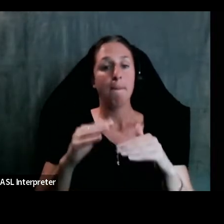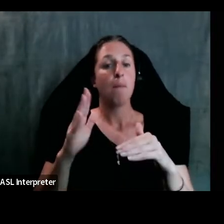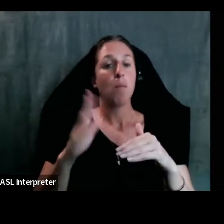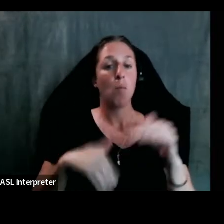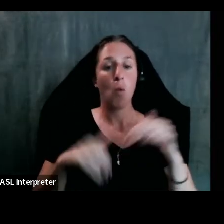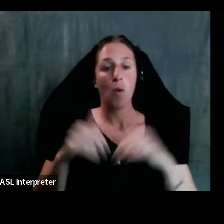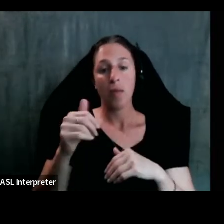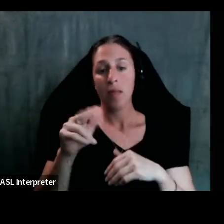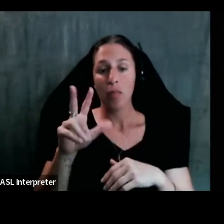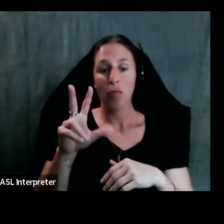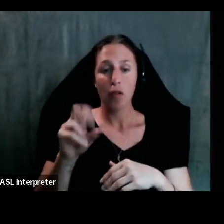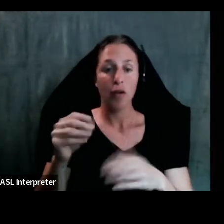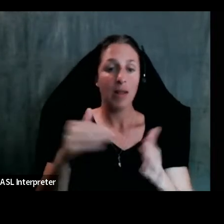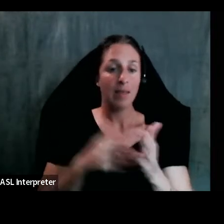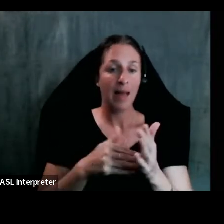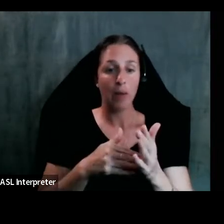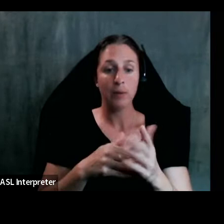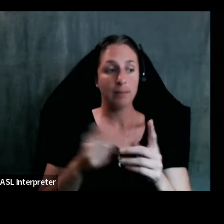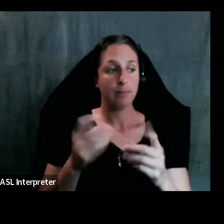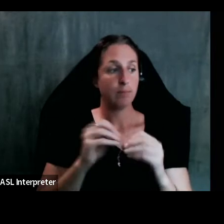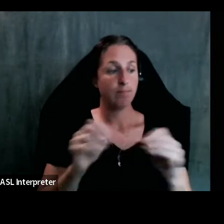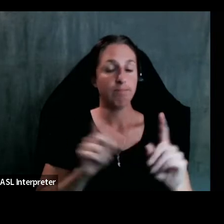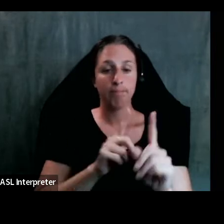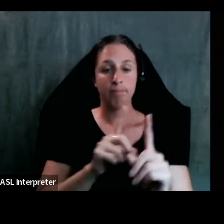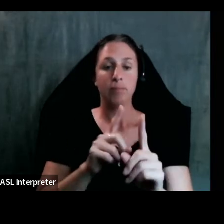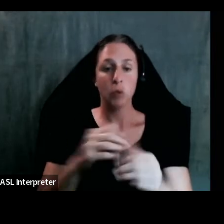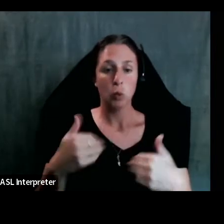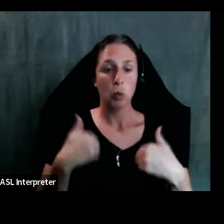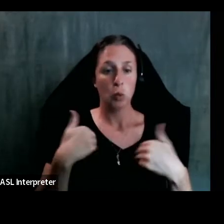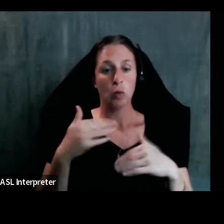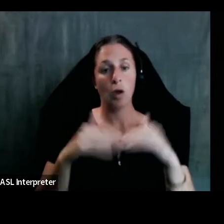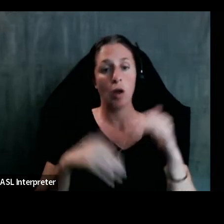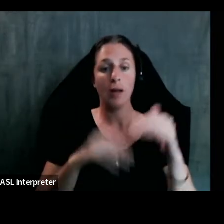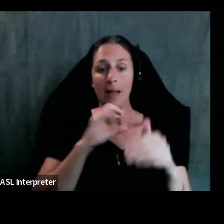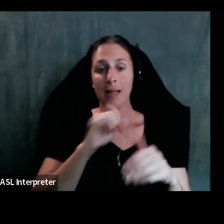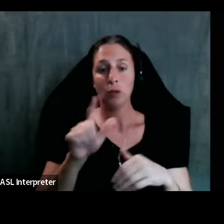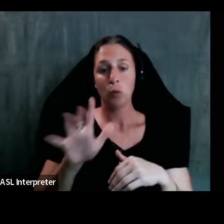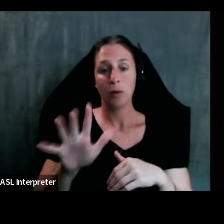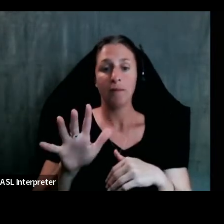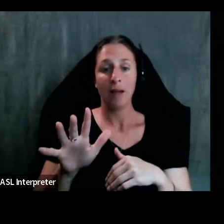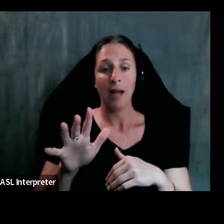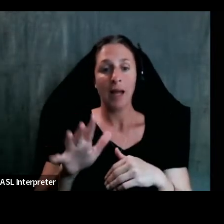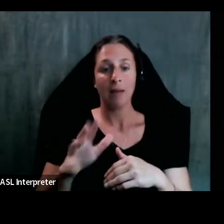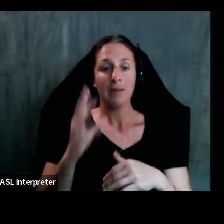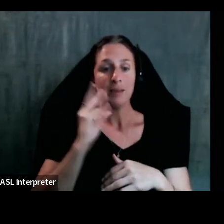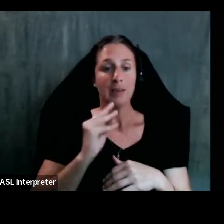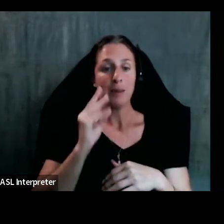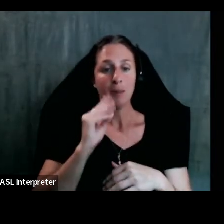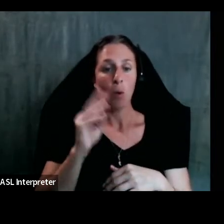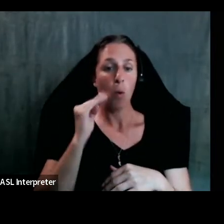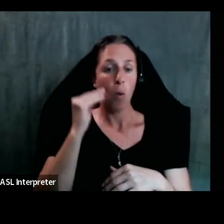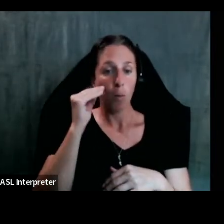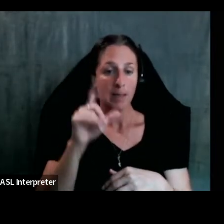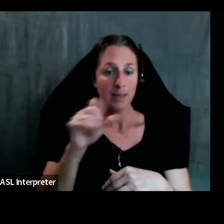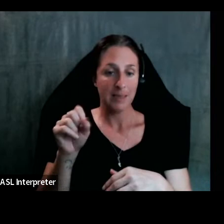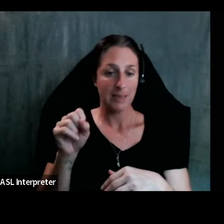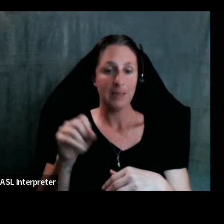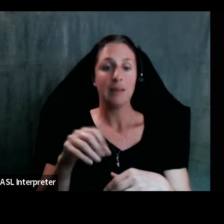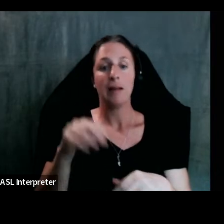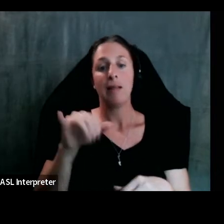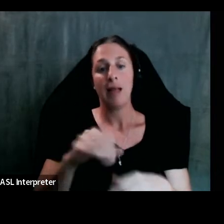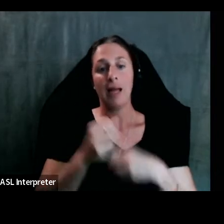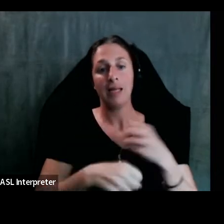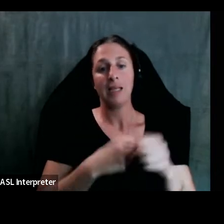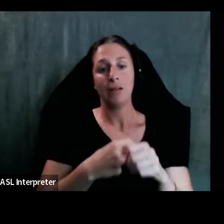30,000 unaccompanied youth under the age of 25 experienced homelessness in a single night that year, 9% of whom